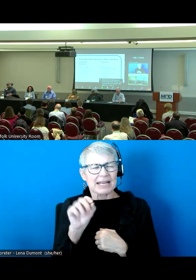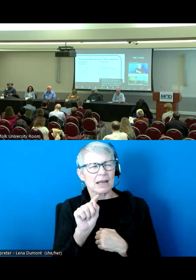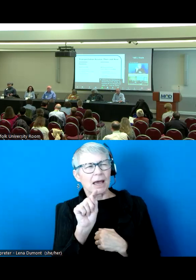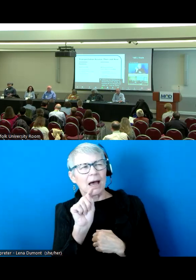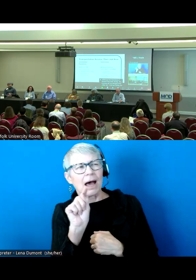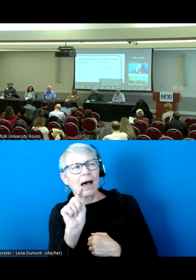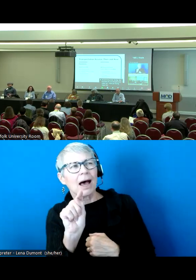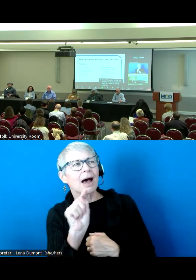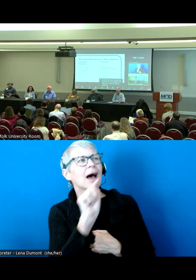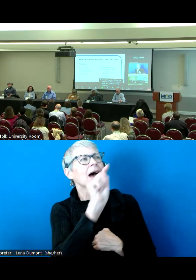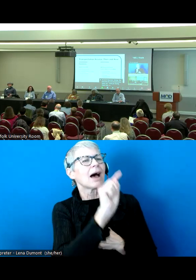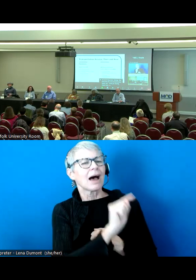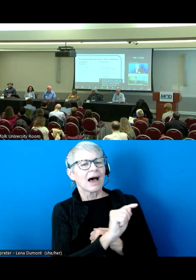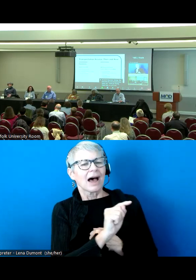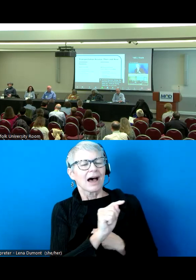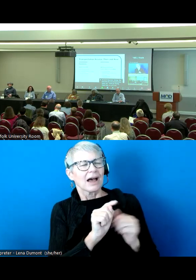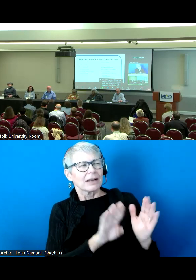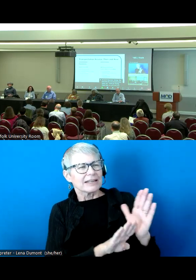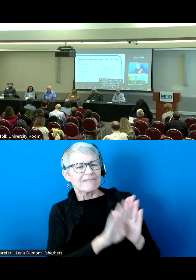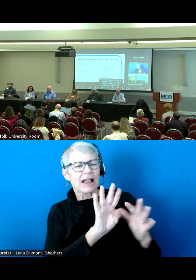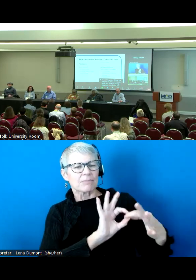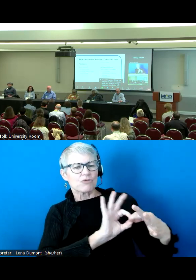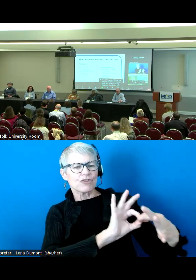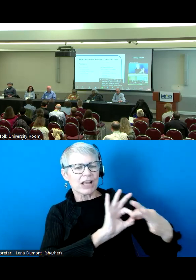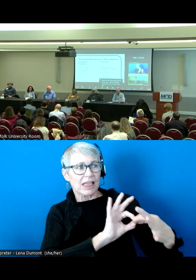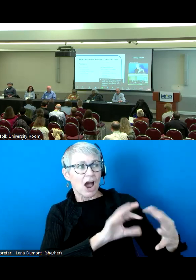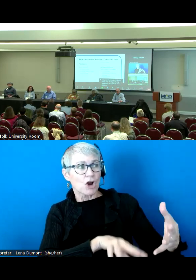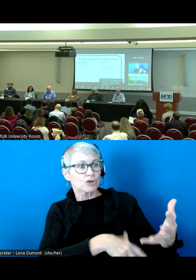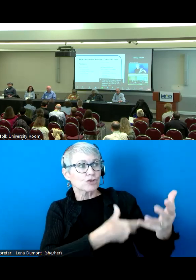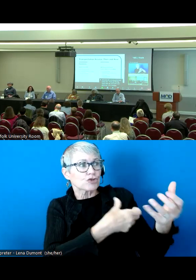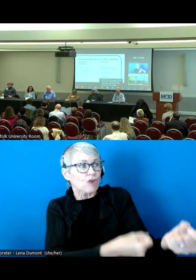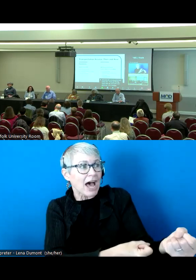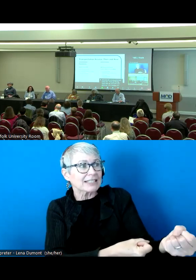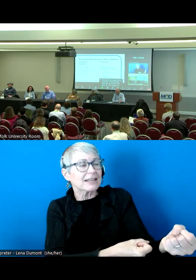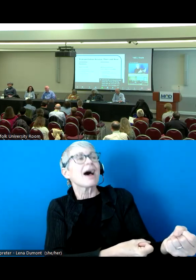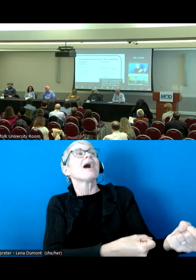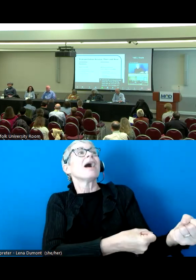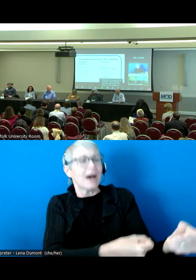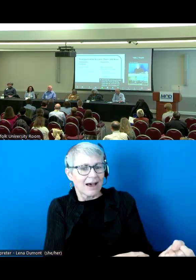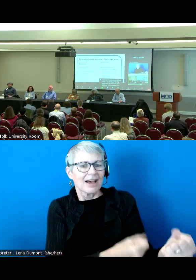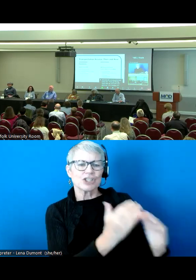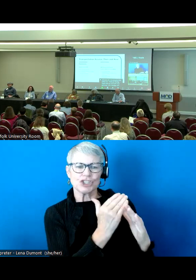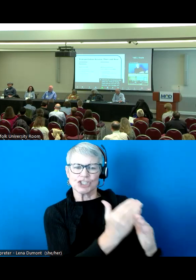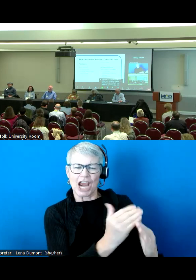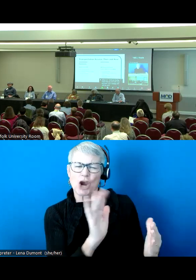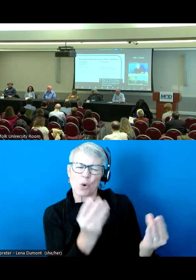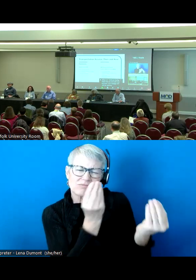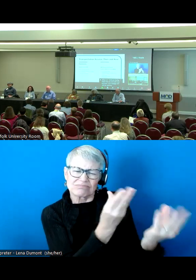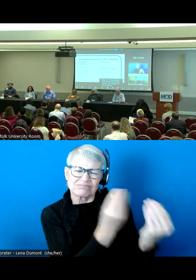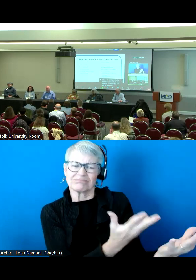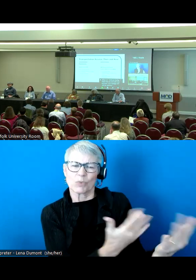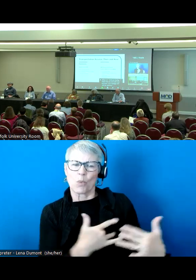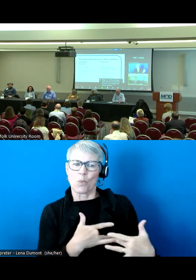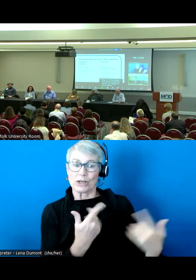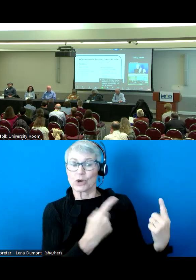trust and share your message with ends up resulting in a lot